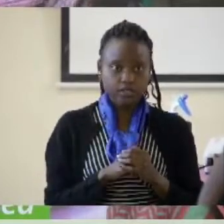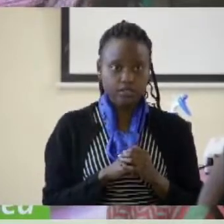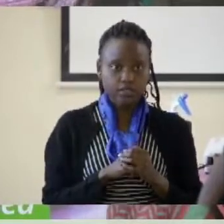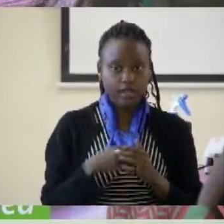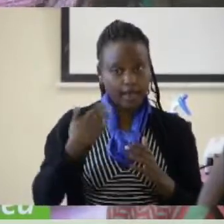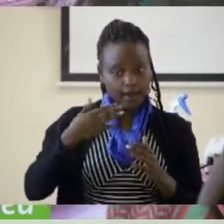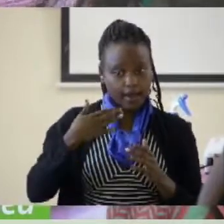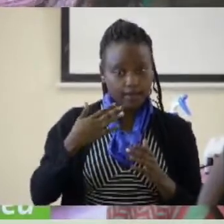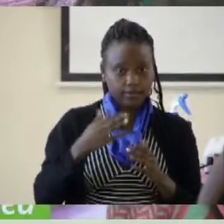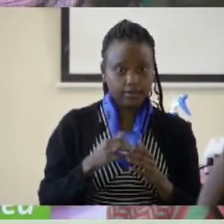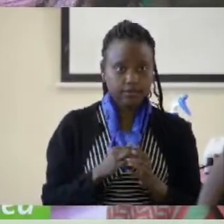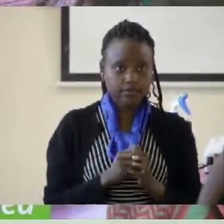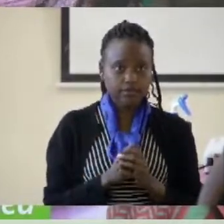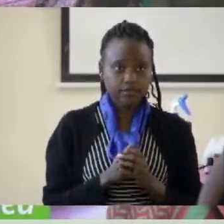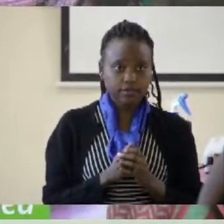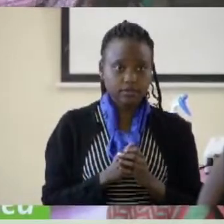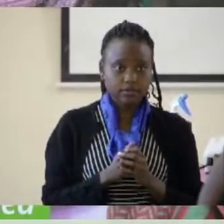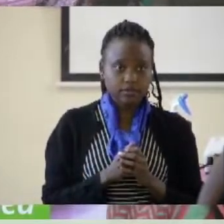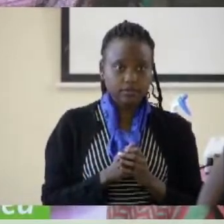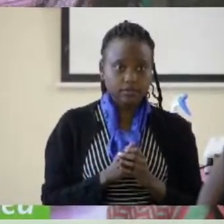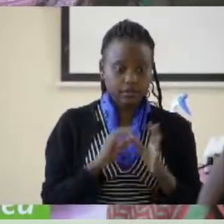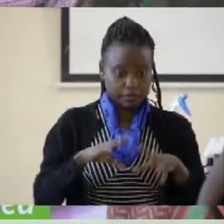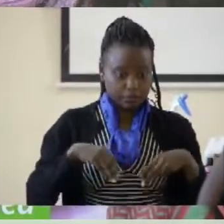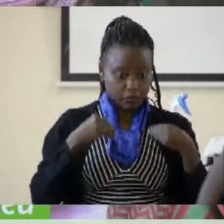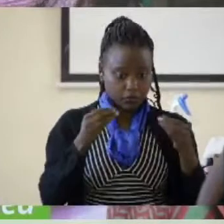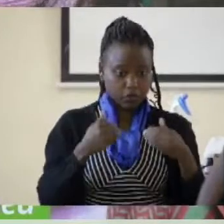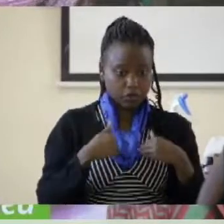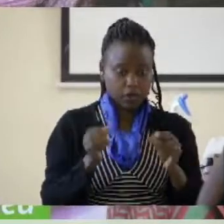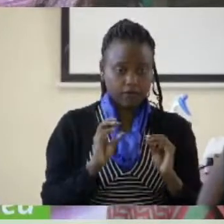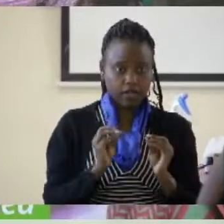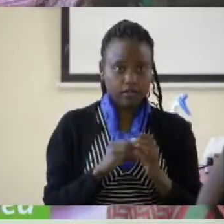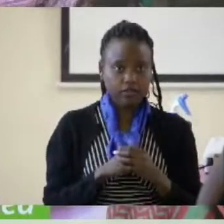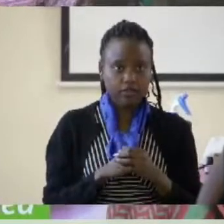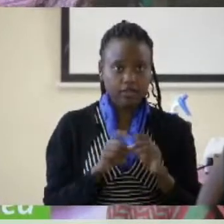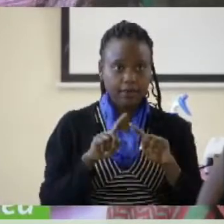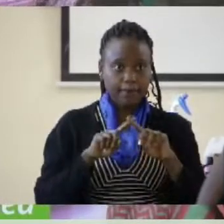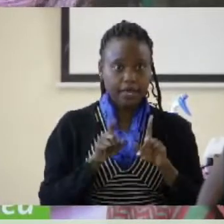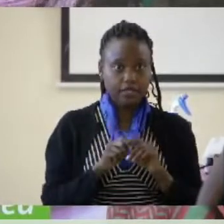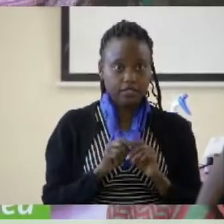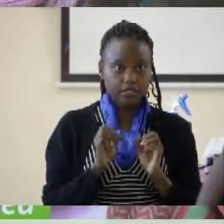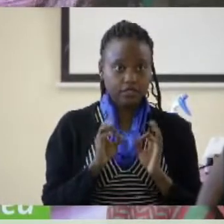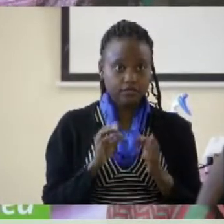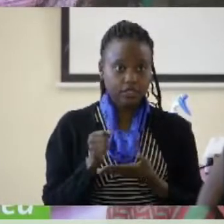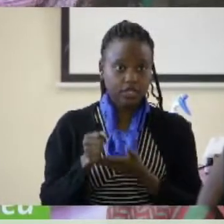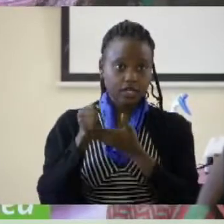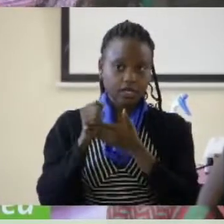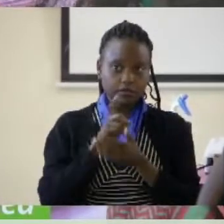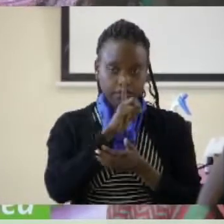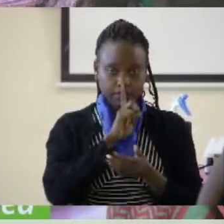acts. Some people, we don't have that provision. But if it can help, I'm sure